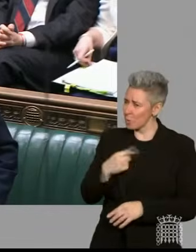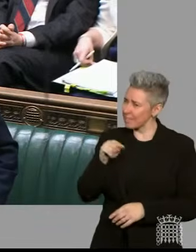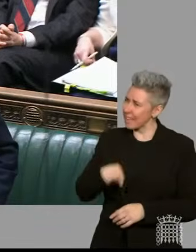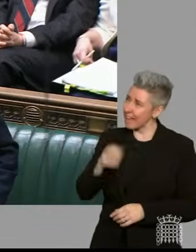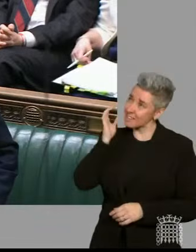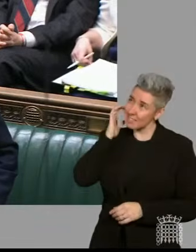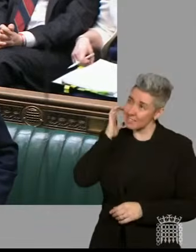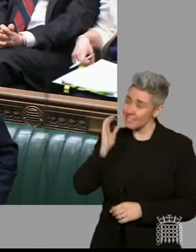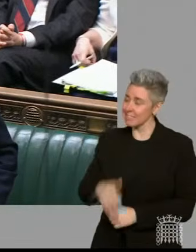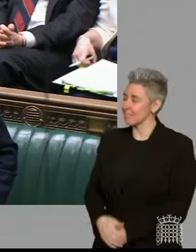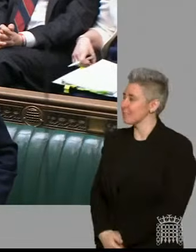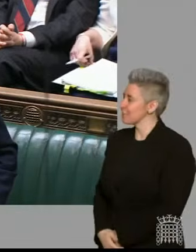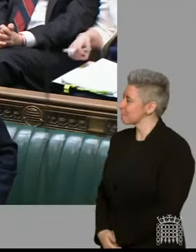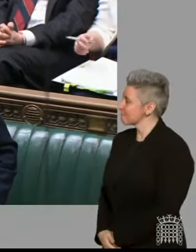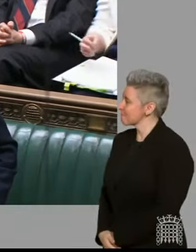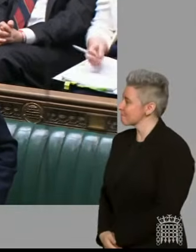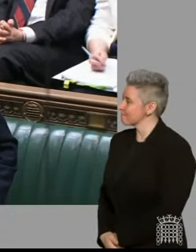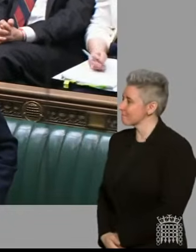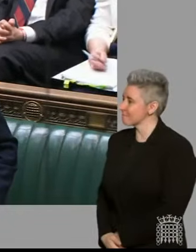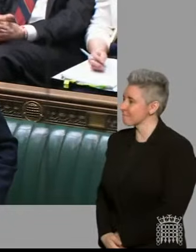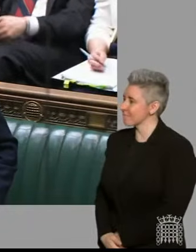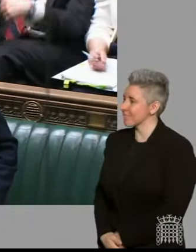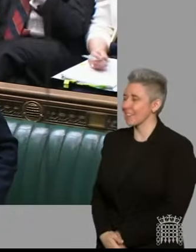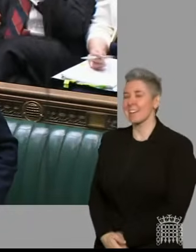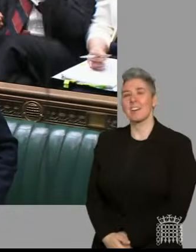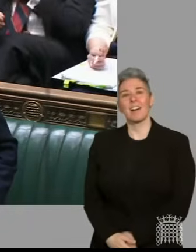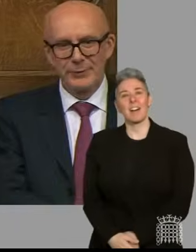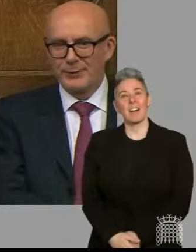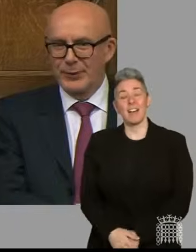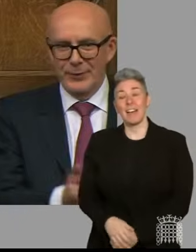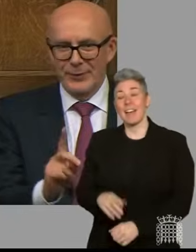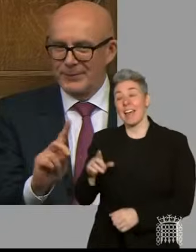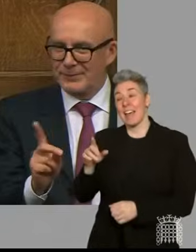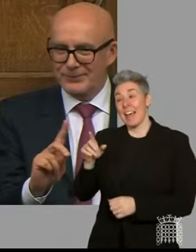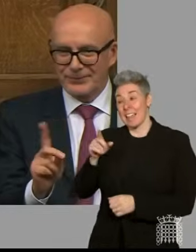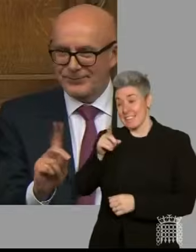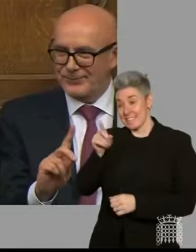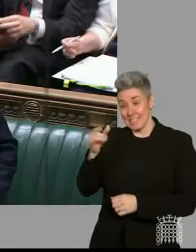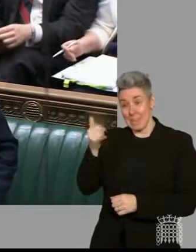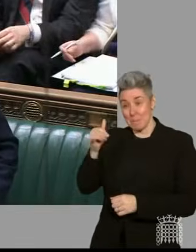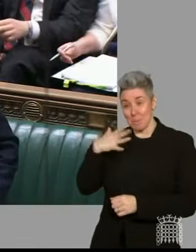They might want to forget it, but I remember the day